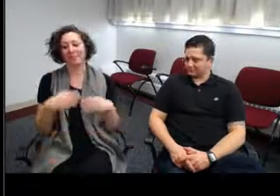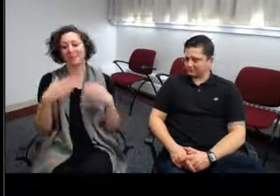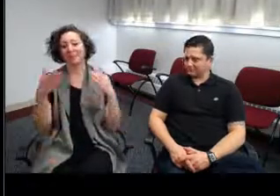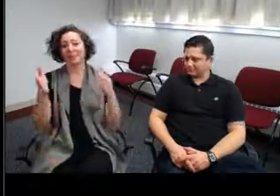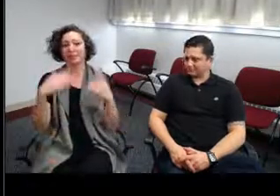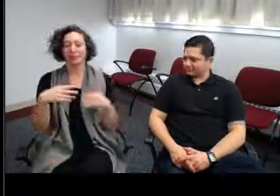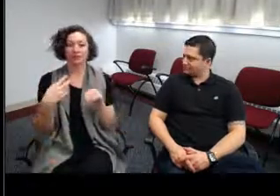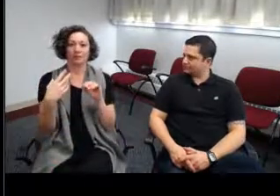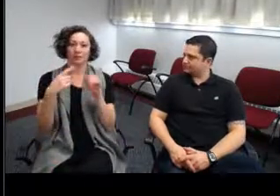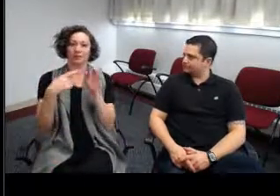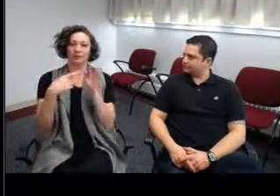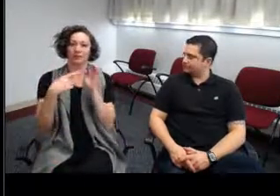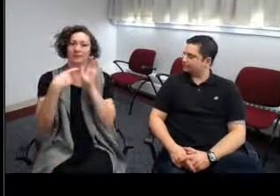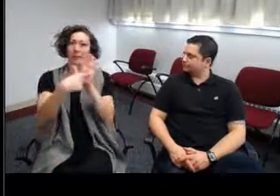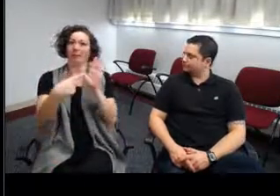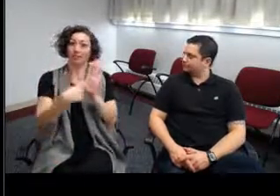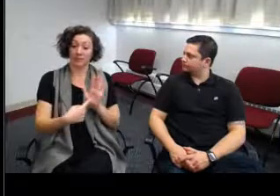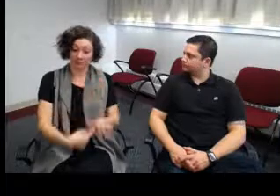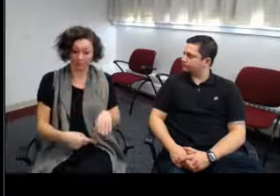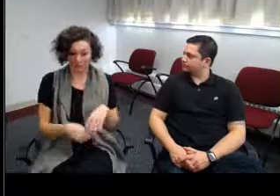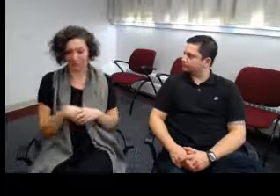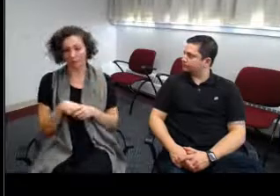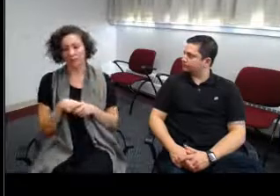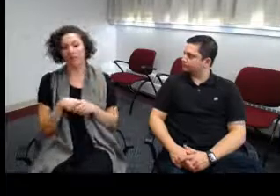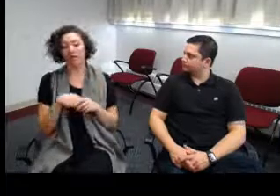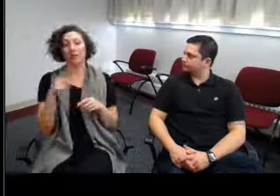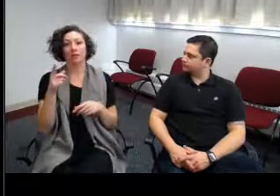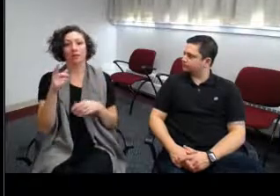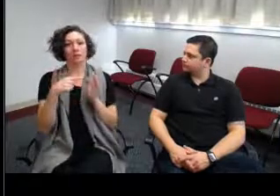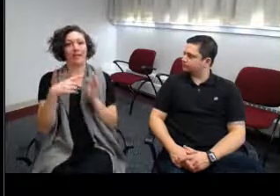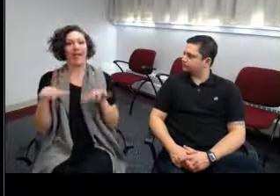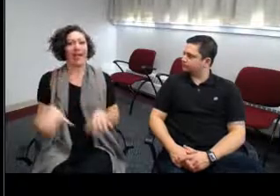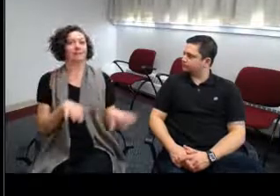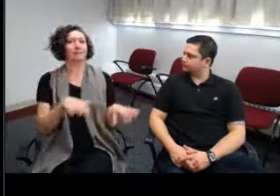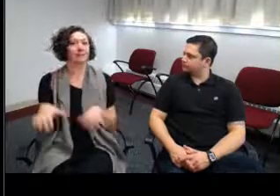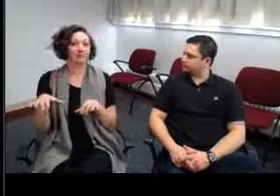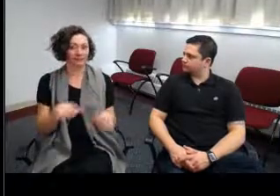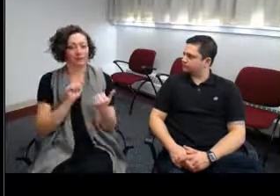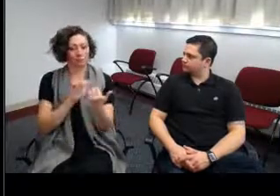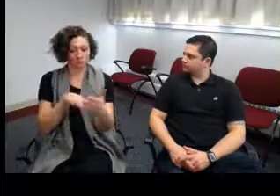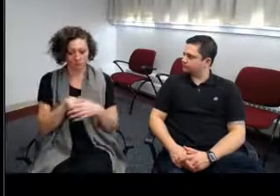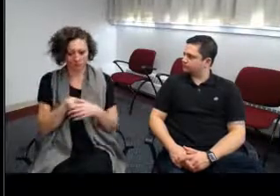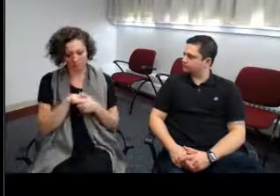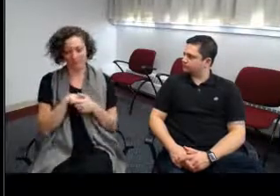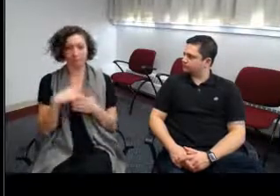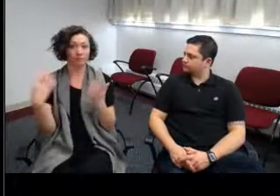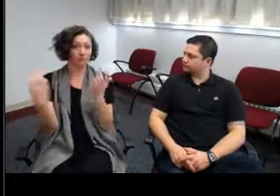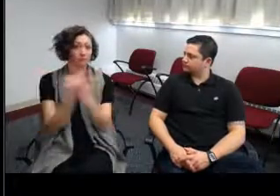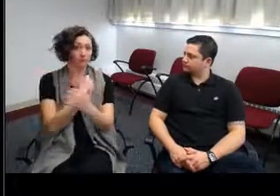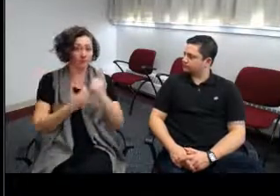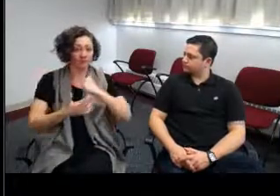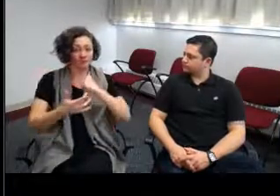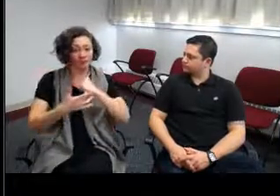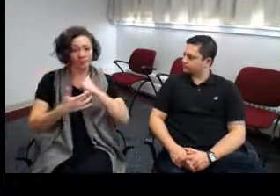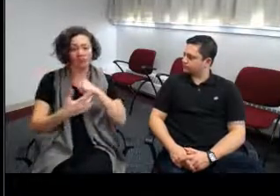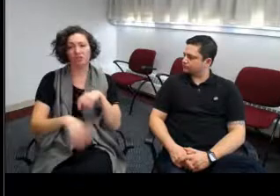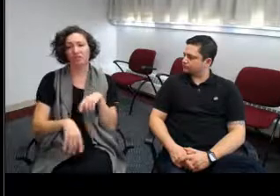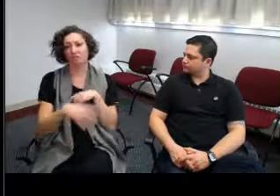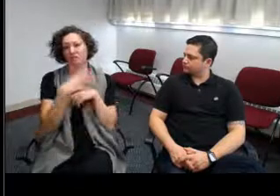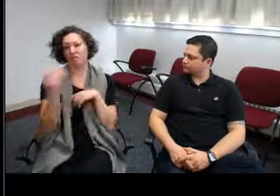you know, addressing the fund of information, deficits, leverage storytelling, using examples, using active